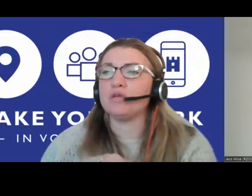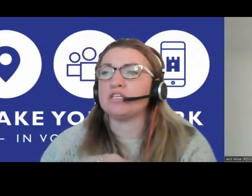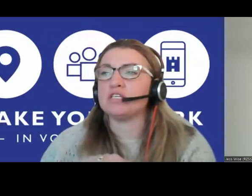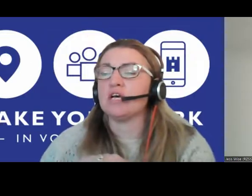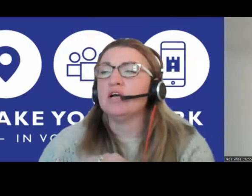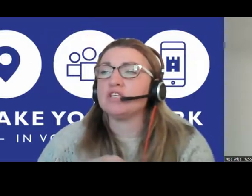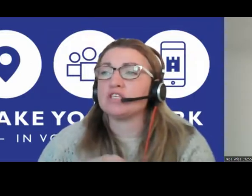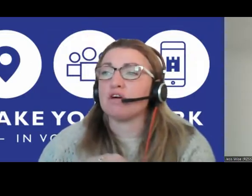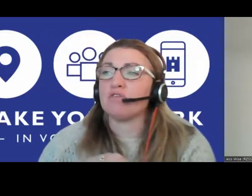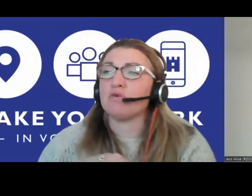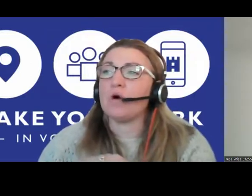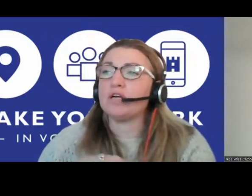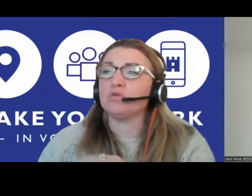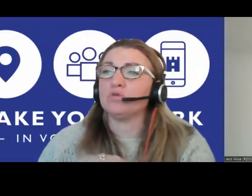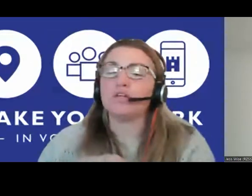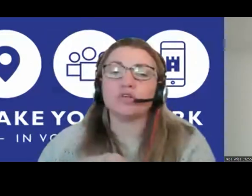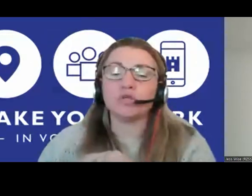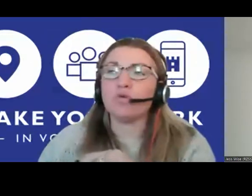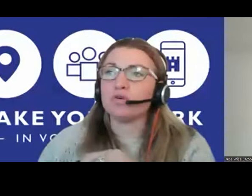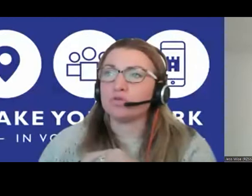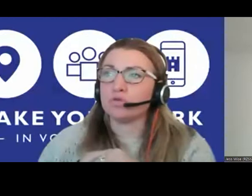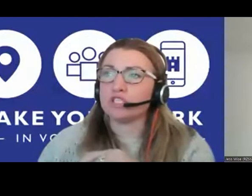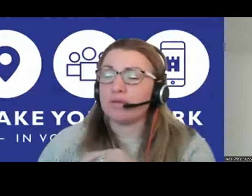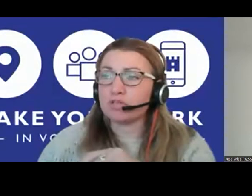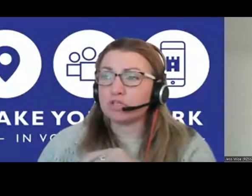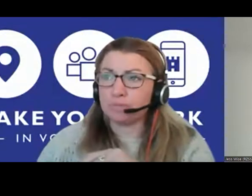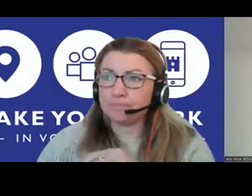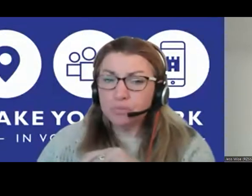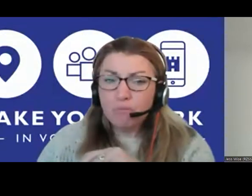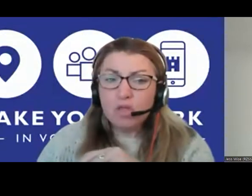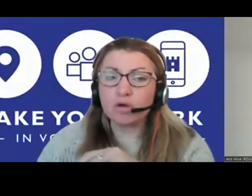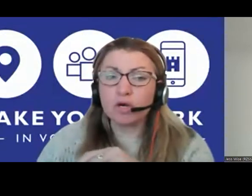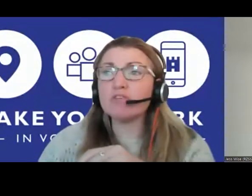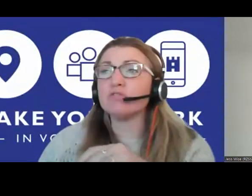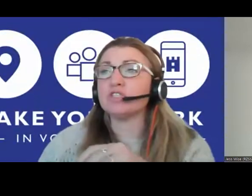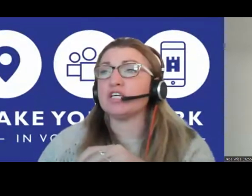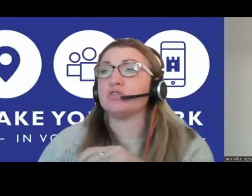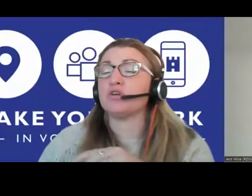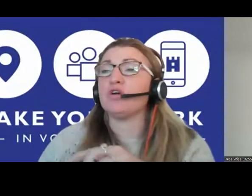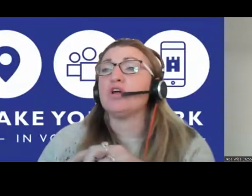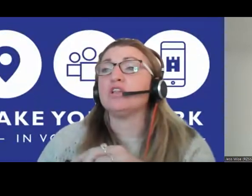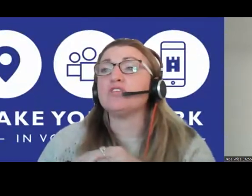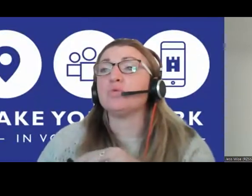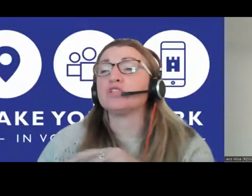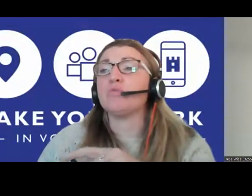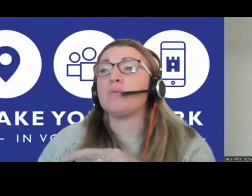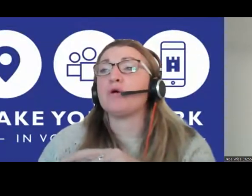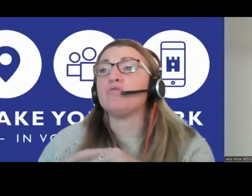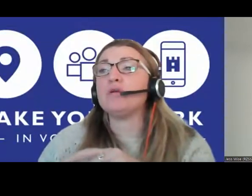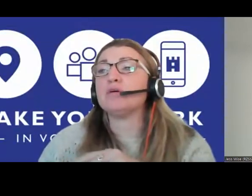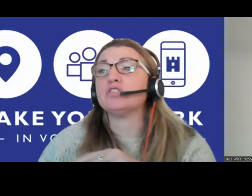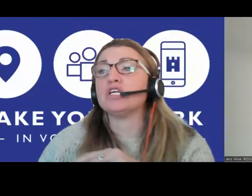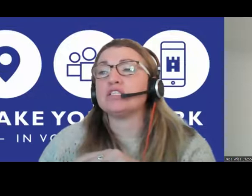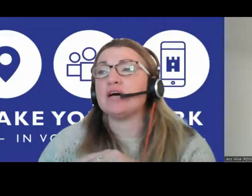local communities to discover the wild wonders on their doorstep. So I'm going to pass over to Jess, who's going to lead the workshop